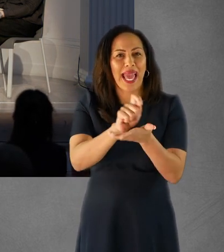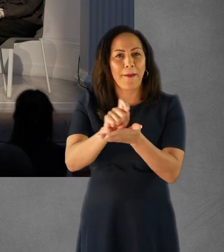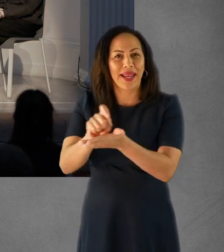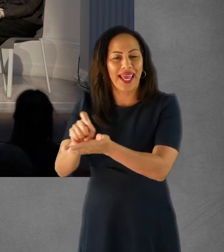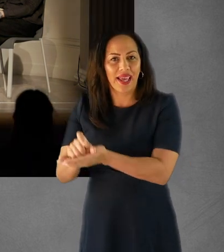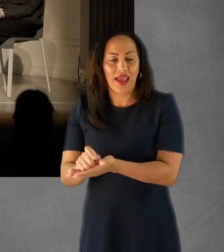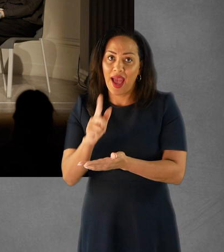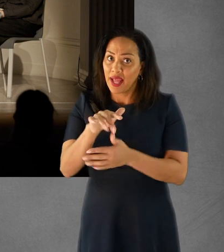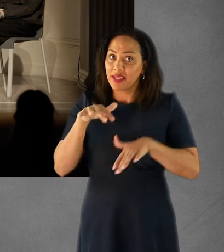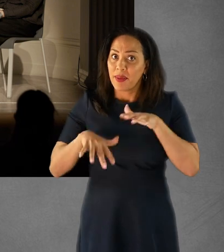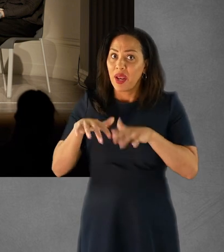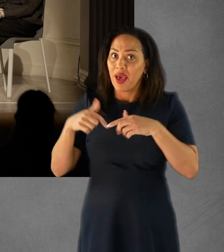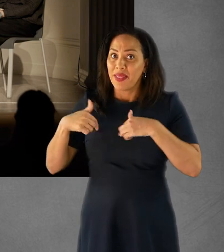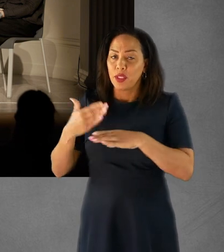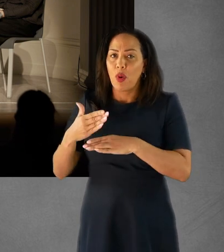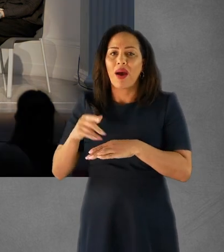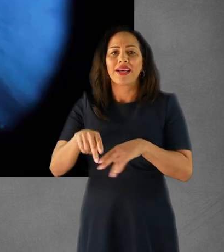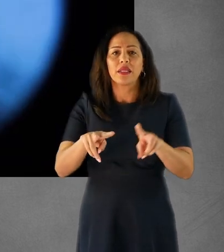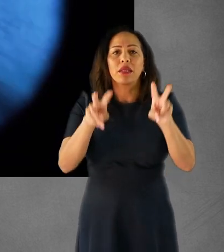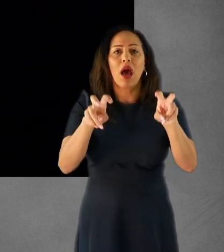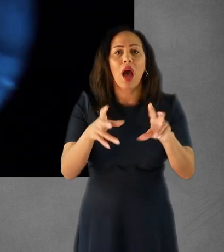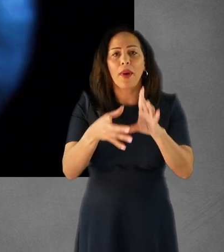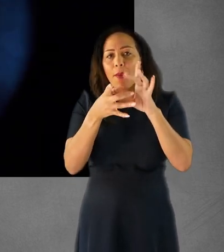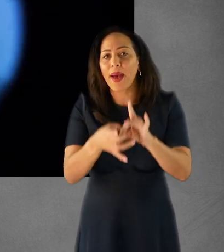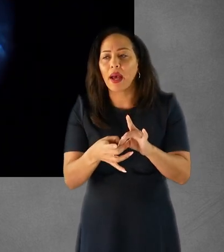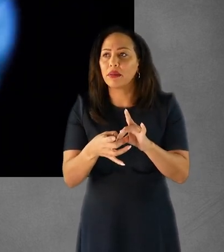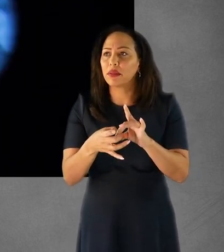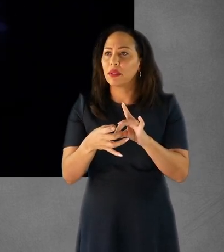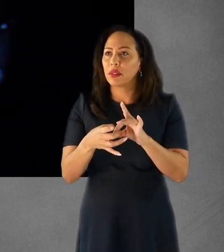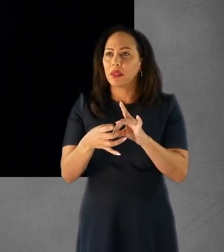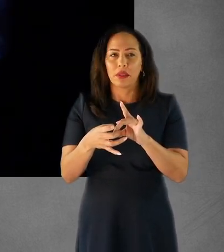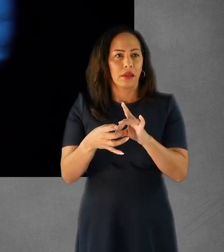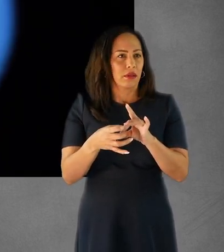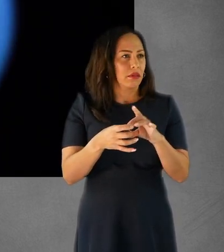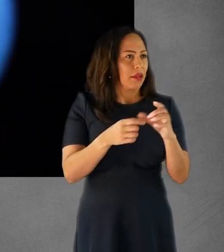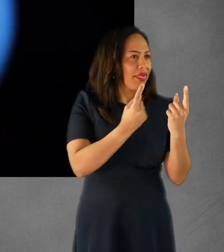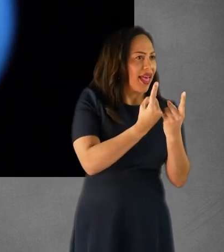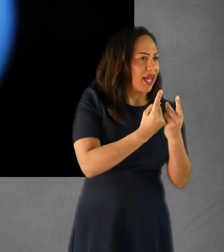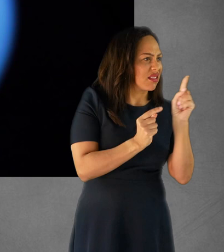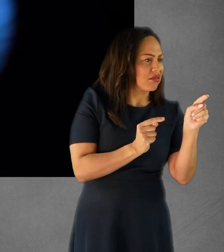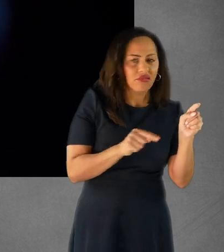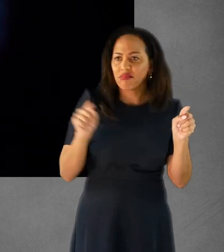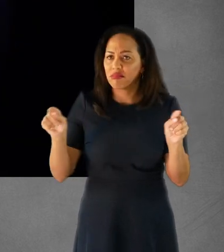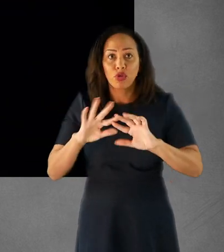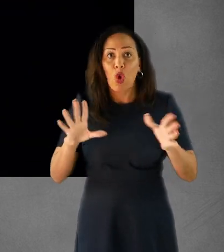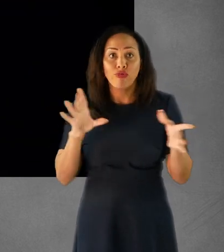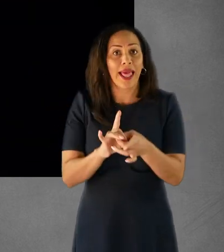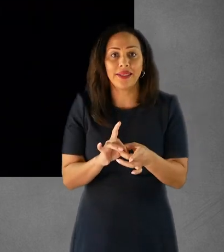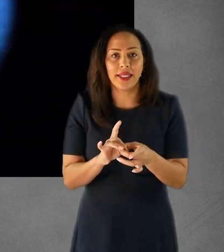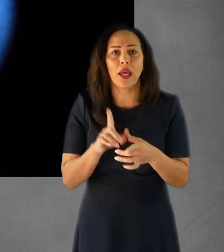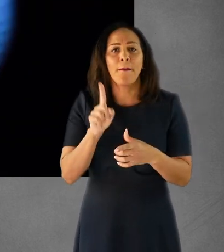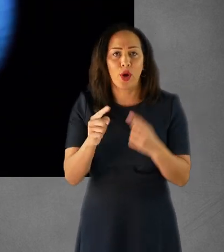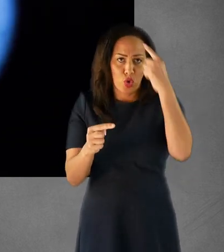between things that maybe seem unrelated. And also when compiling this work, I felt like we were just in